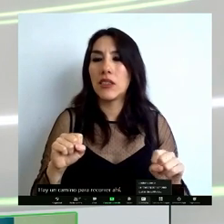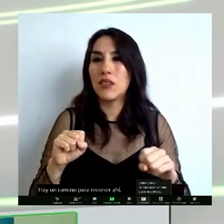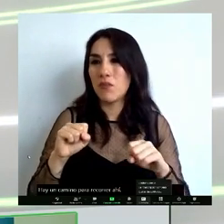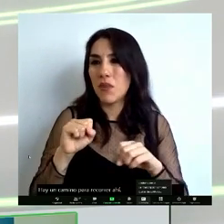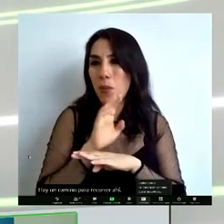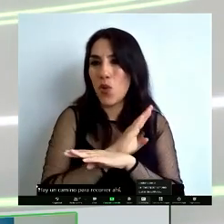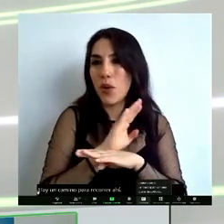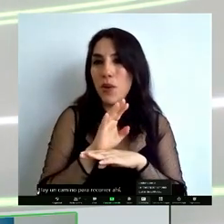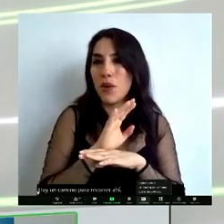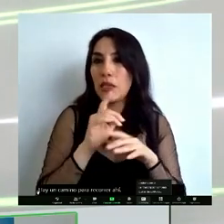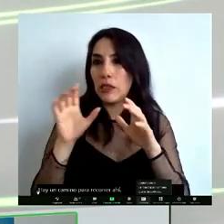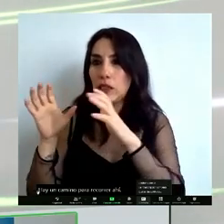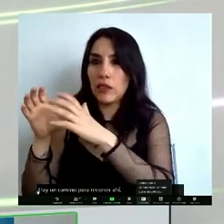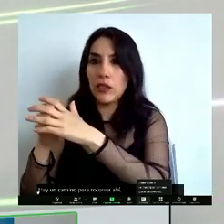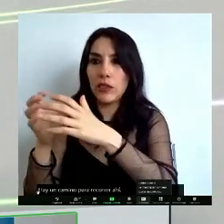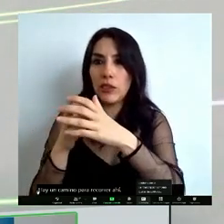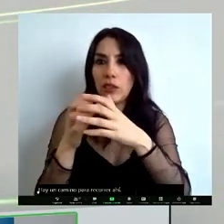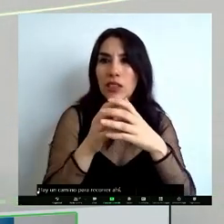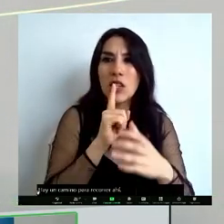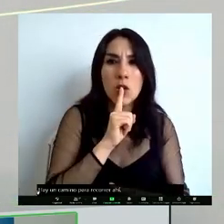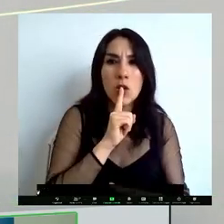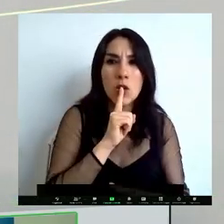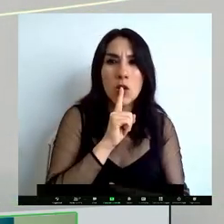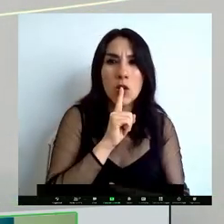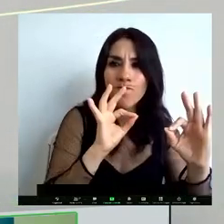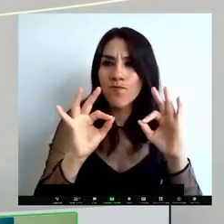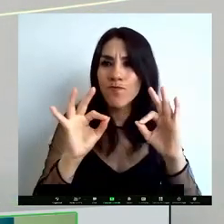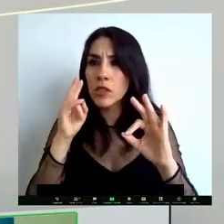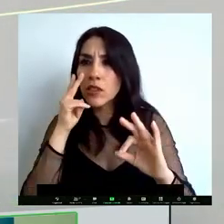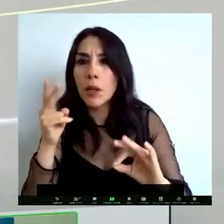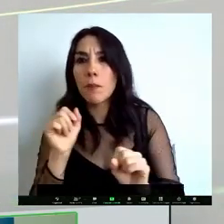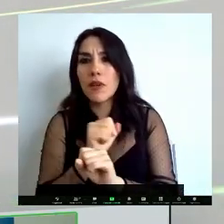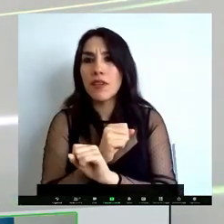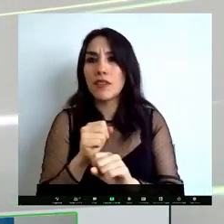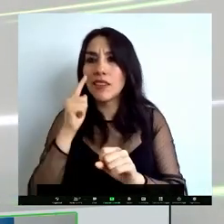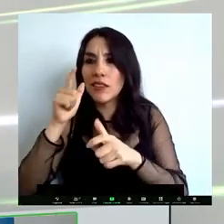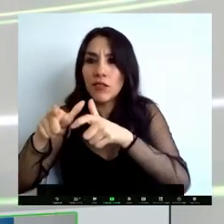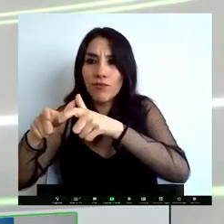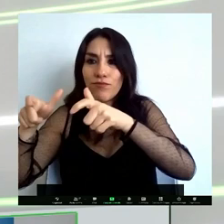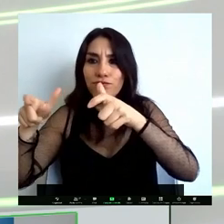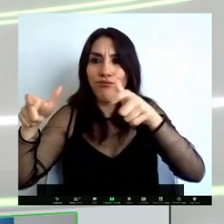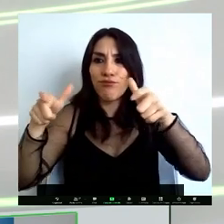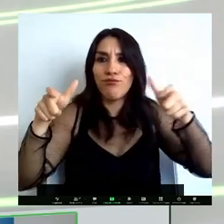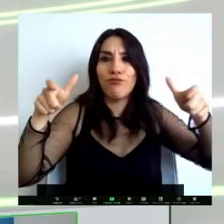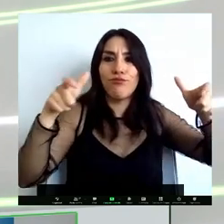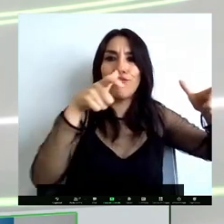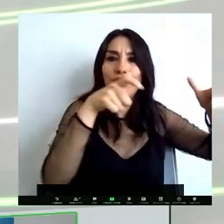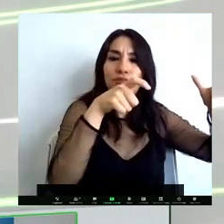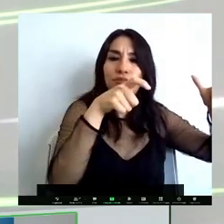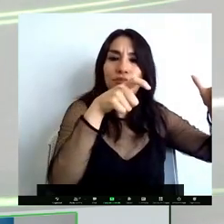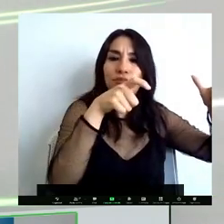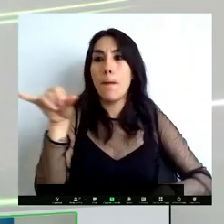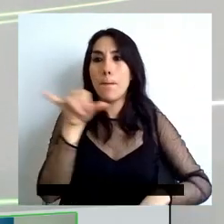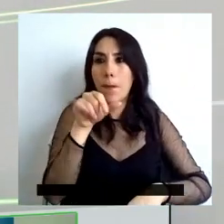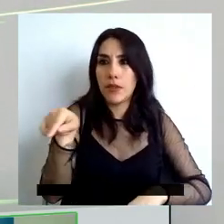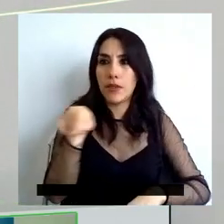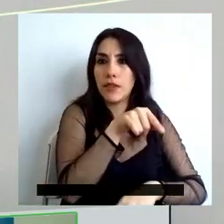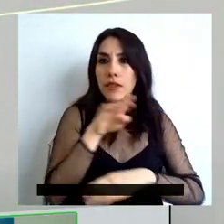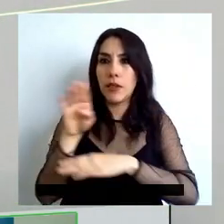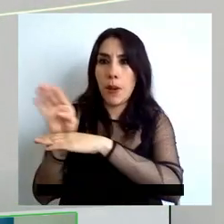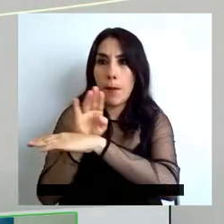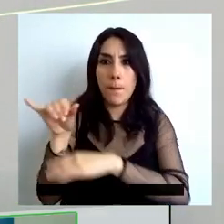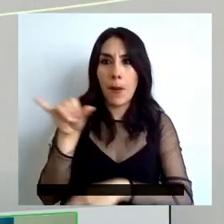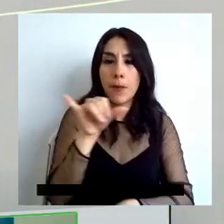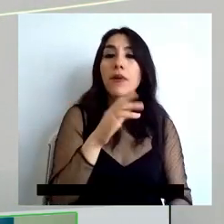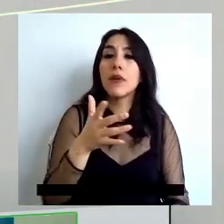gets to the companies, they won't understand the inclusion barriers, and obviously to